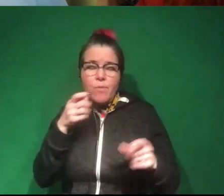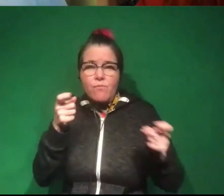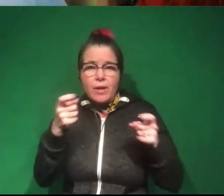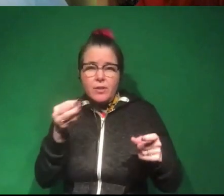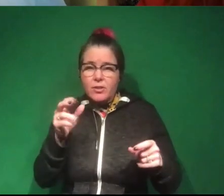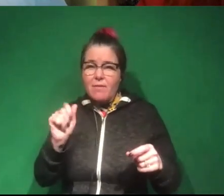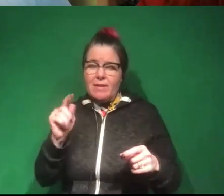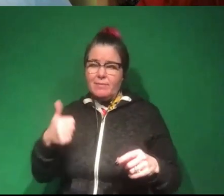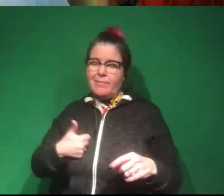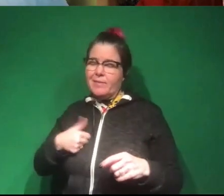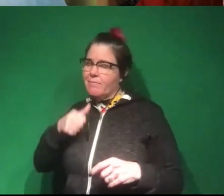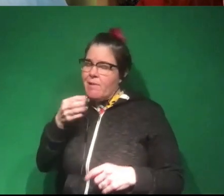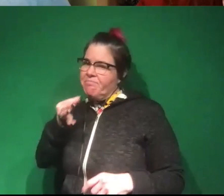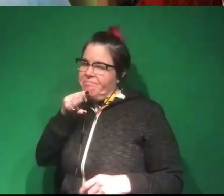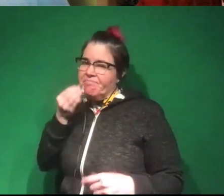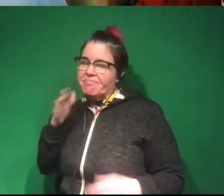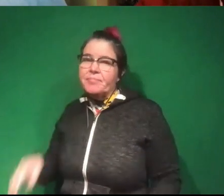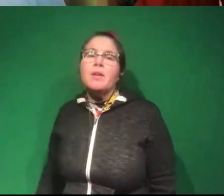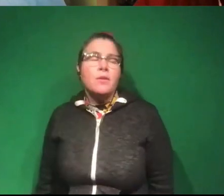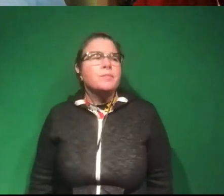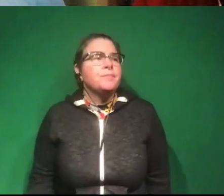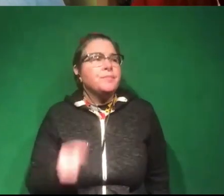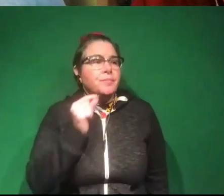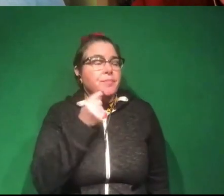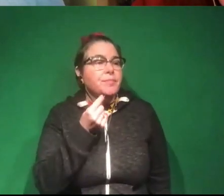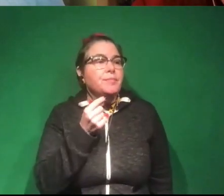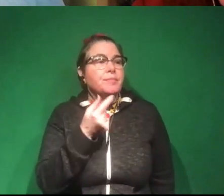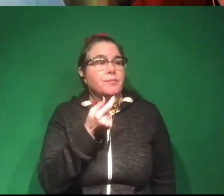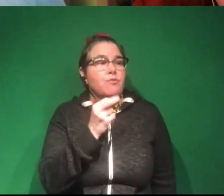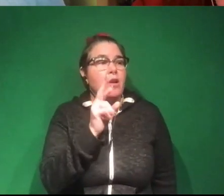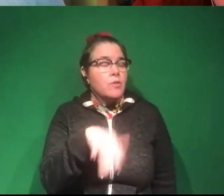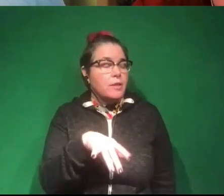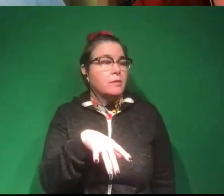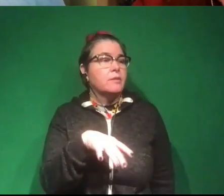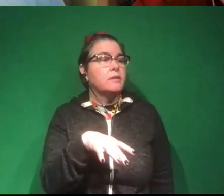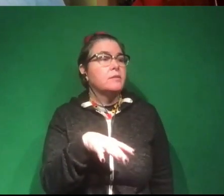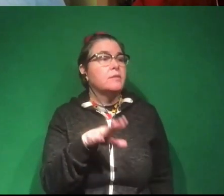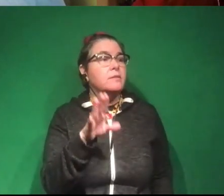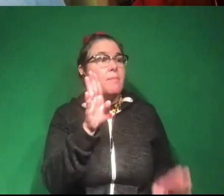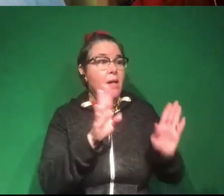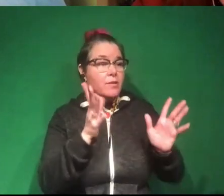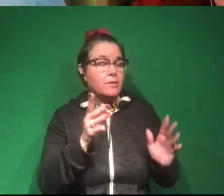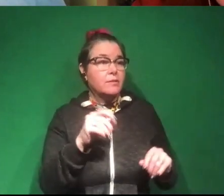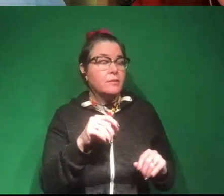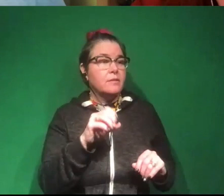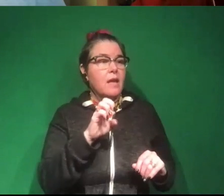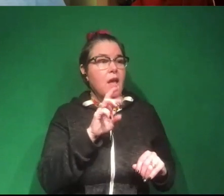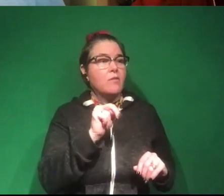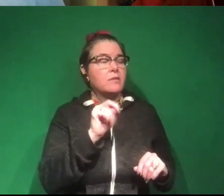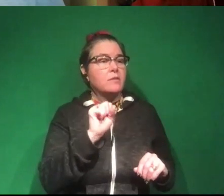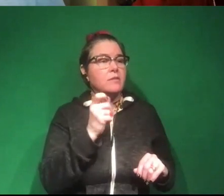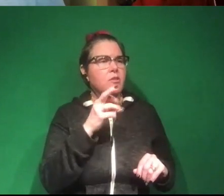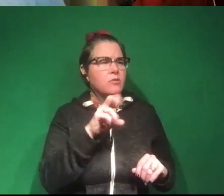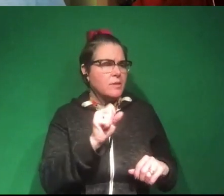not as familiar with it. Cool. Hi, Gregory, Drosophila biologist here. This is Erin Sanders. What's the